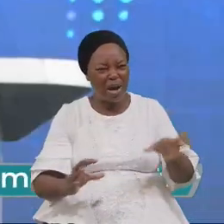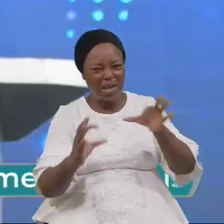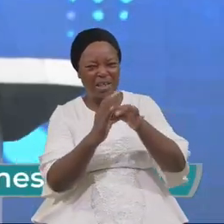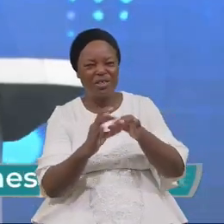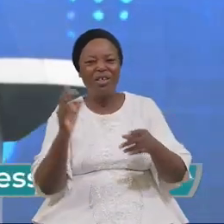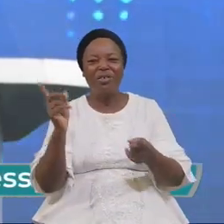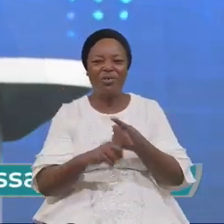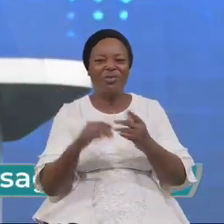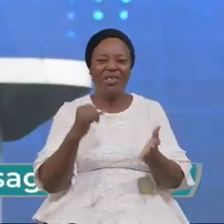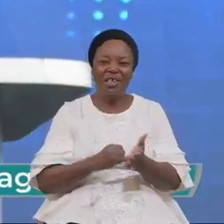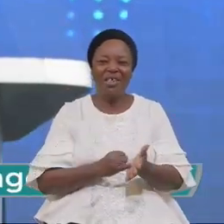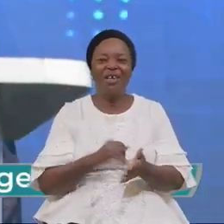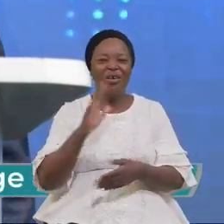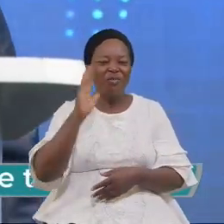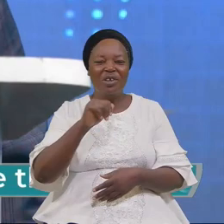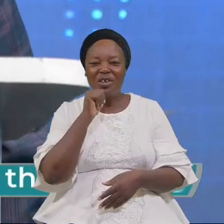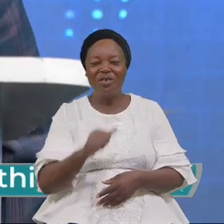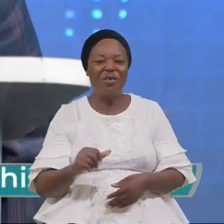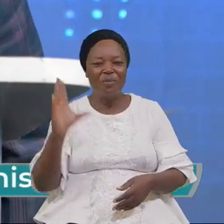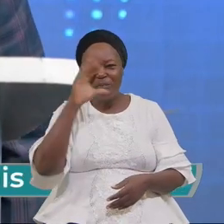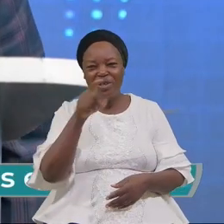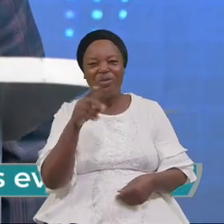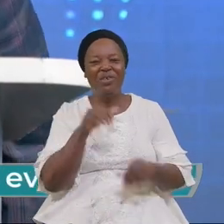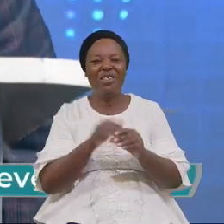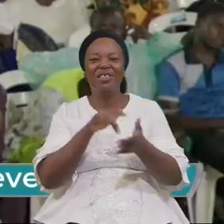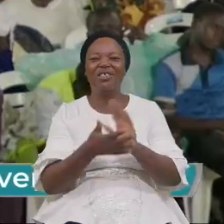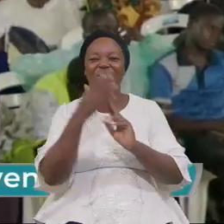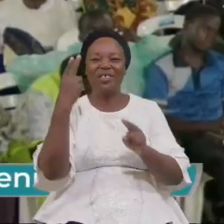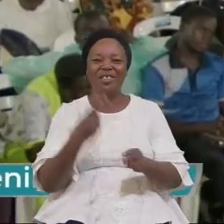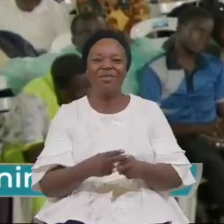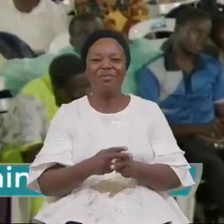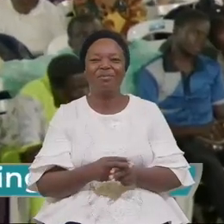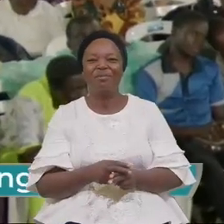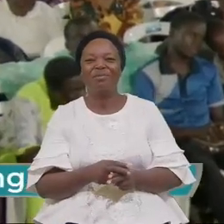unto it, will not miss you in Jesus' name.